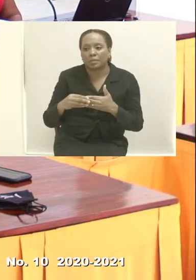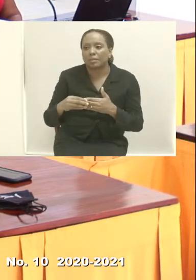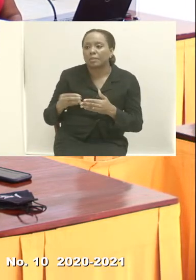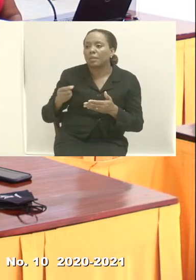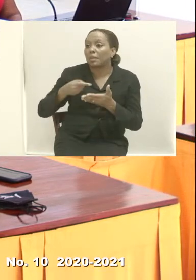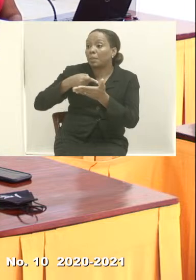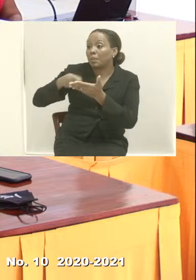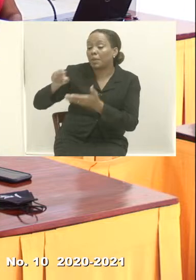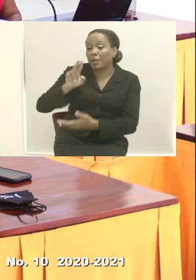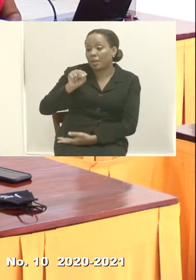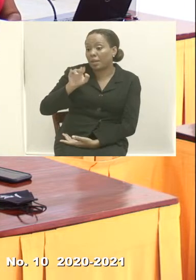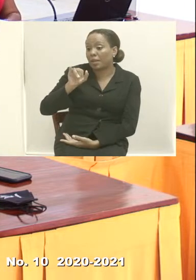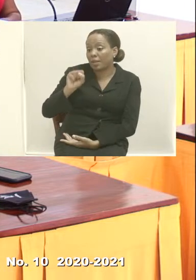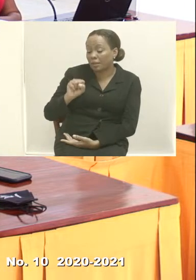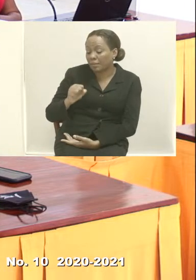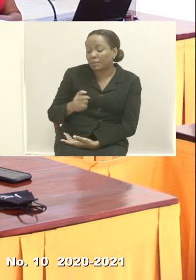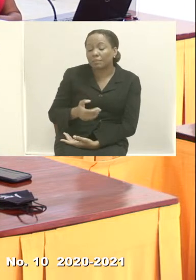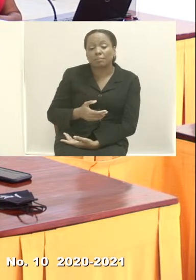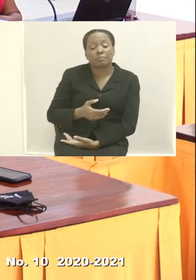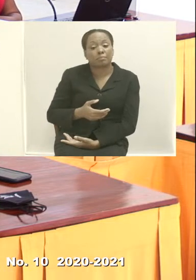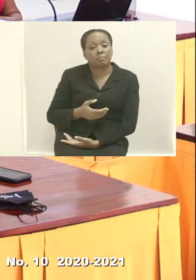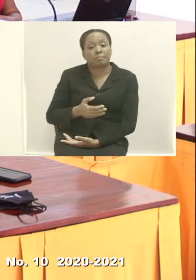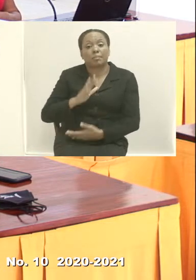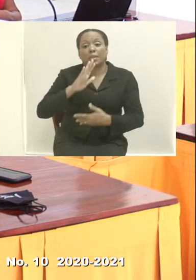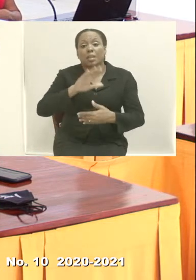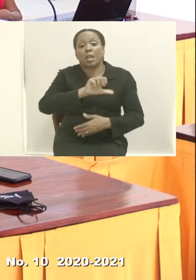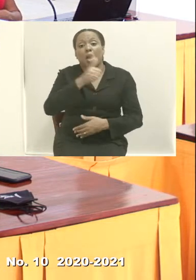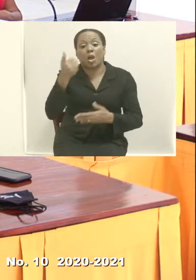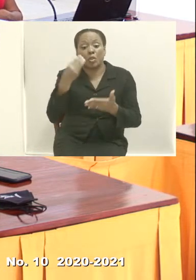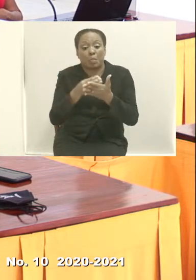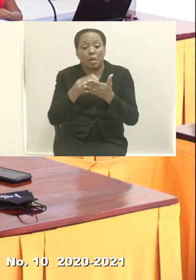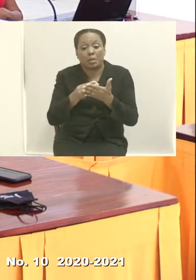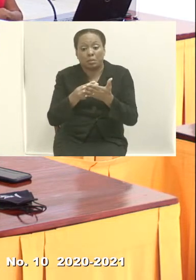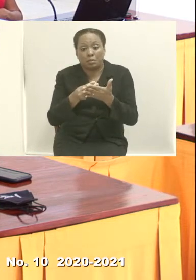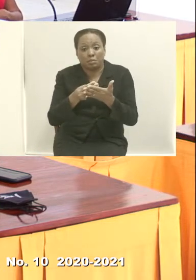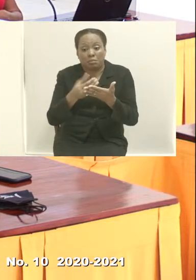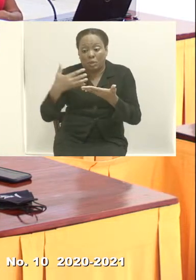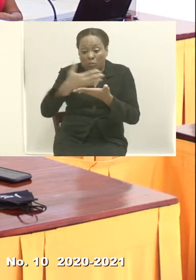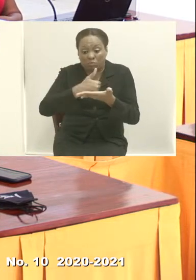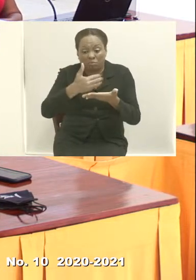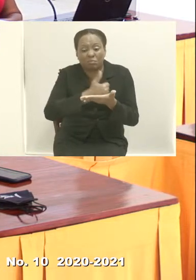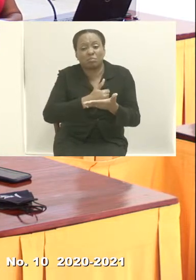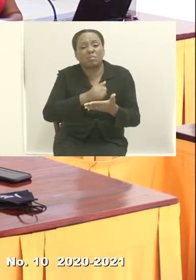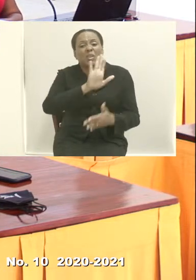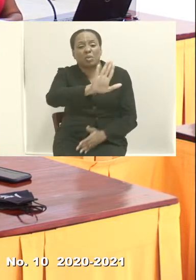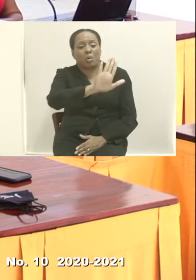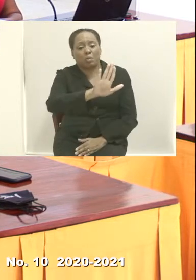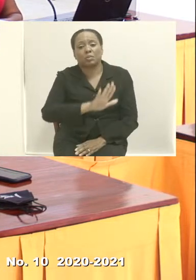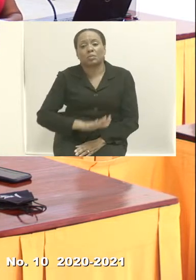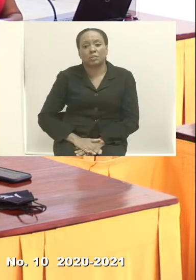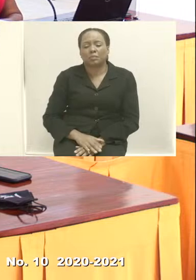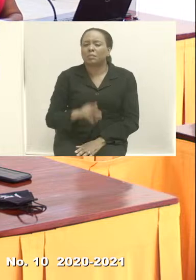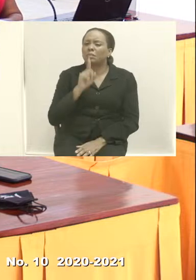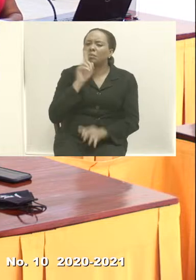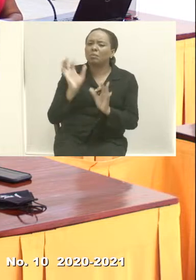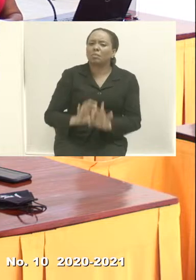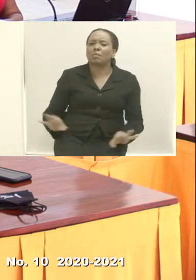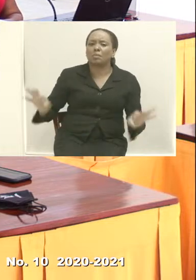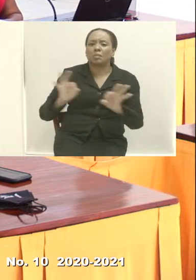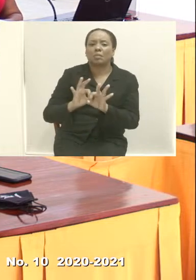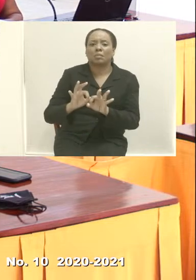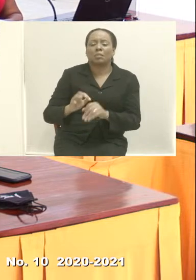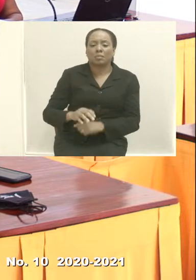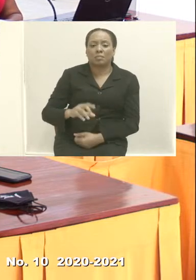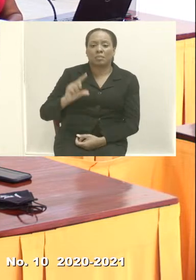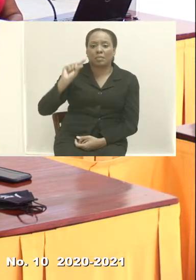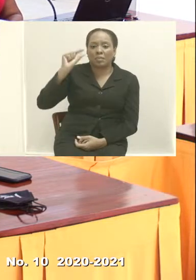The point that I'm trying to drive at is that I agree it is exceptionally important. Government cannot help in the way that